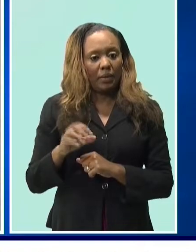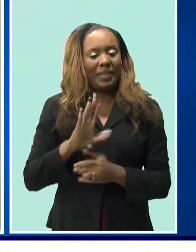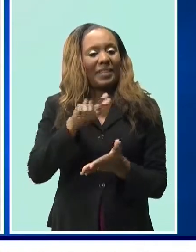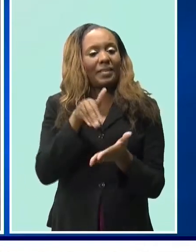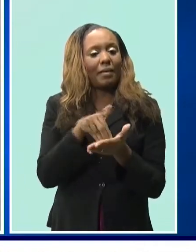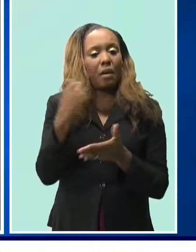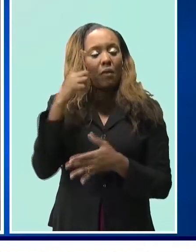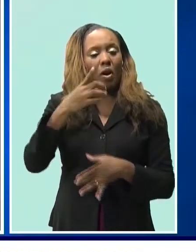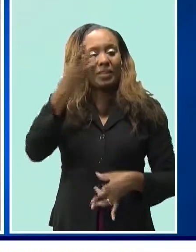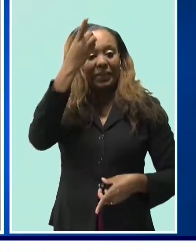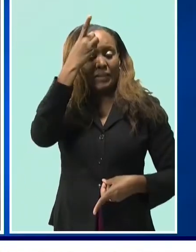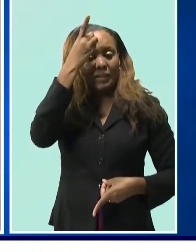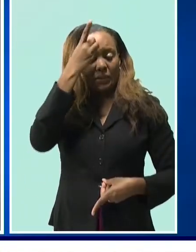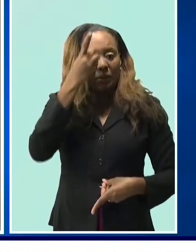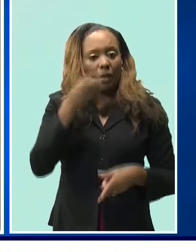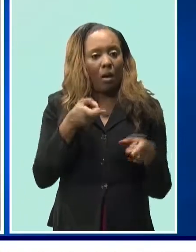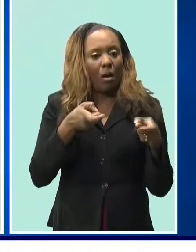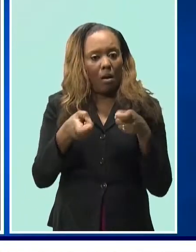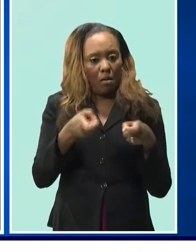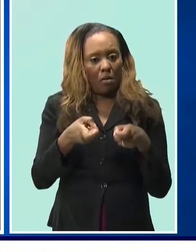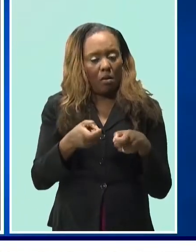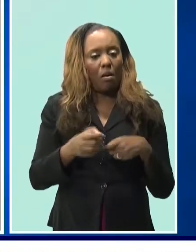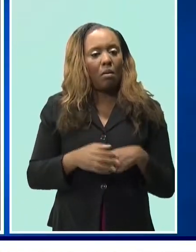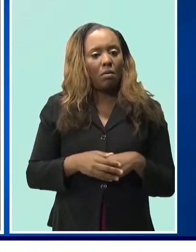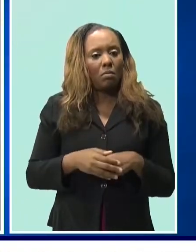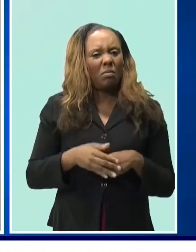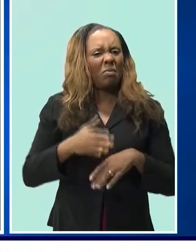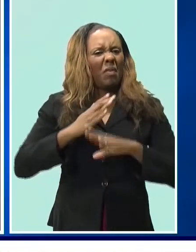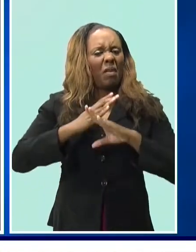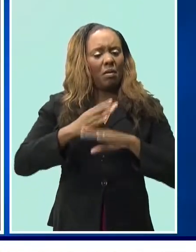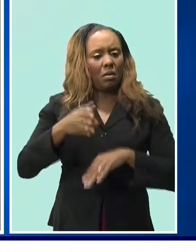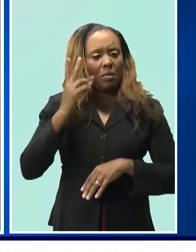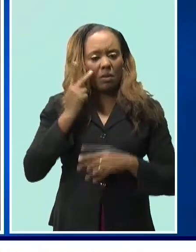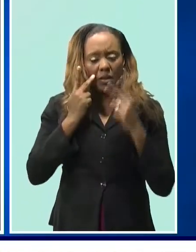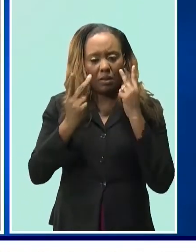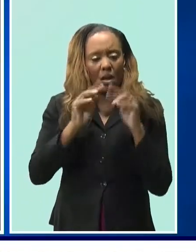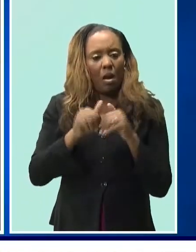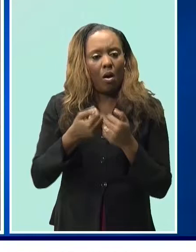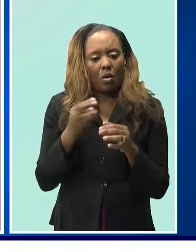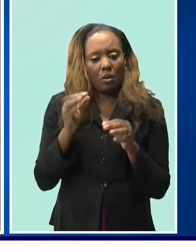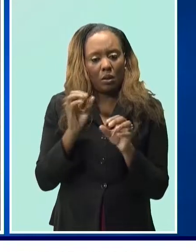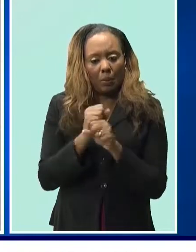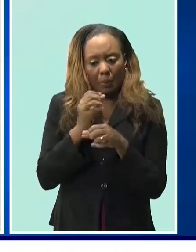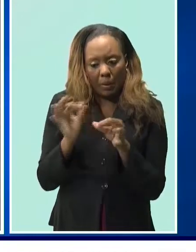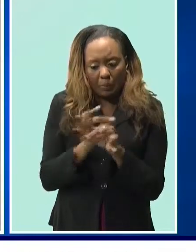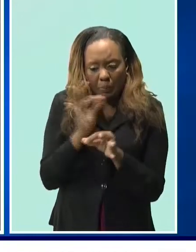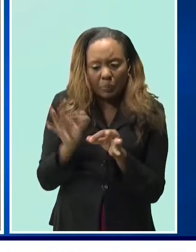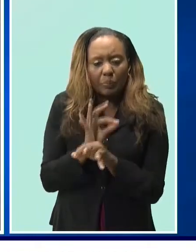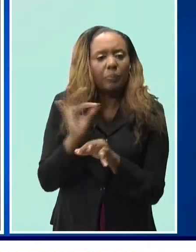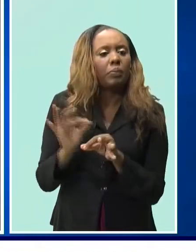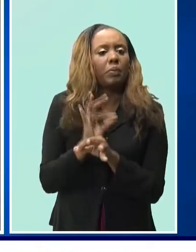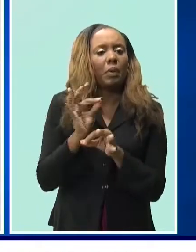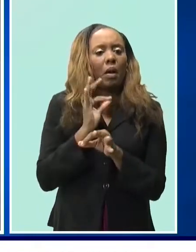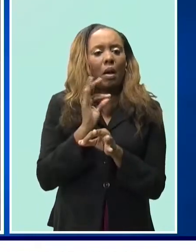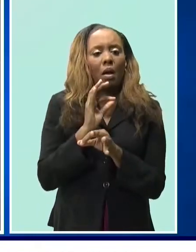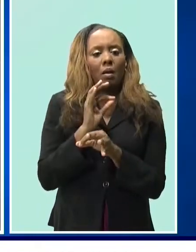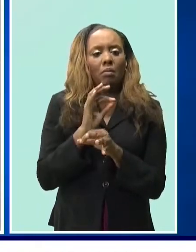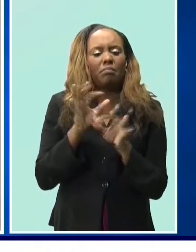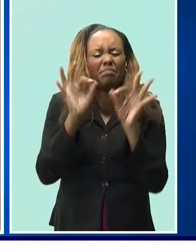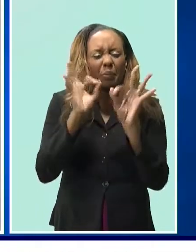Disease Control and Prevention, you will find directions as to how to make cloth masks or fabric face